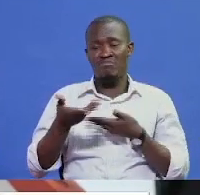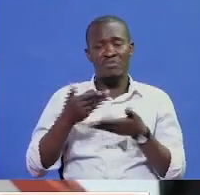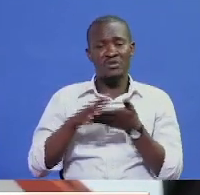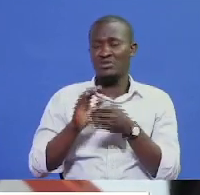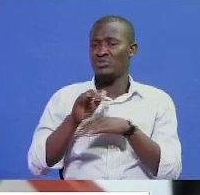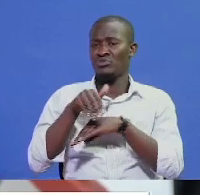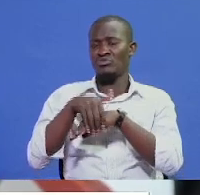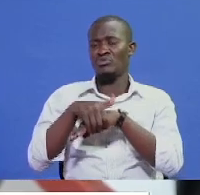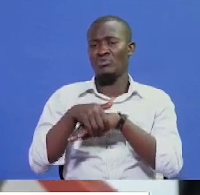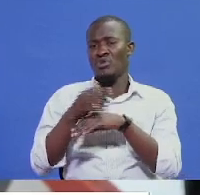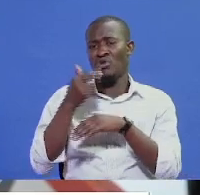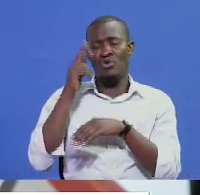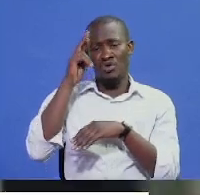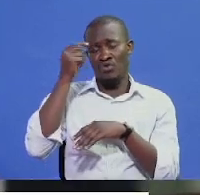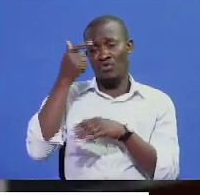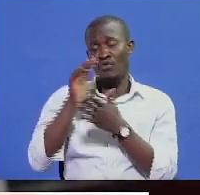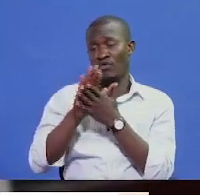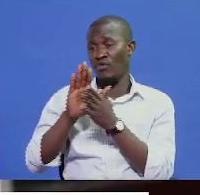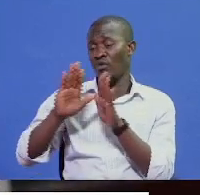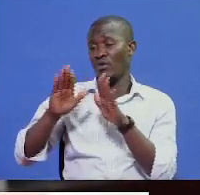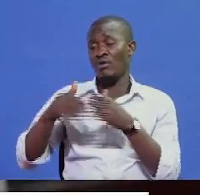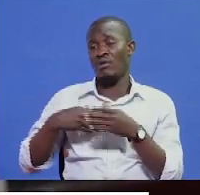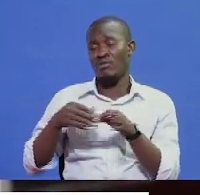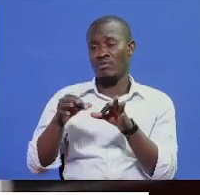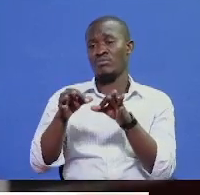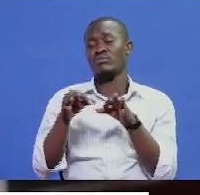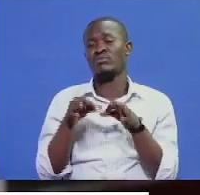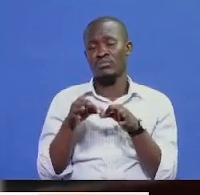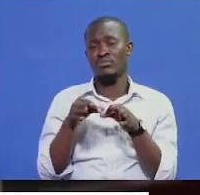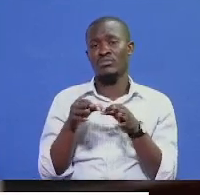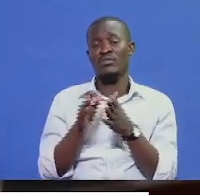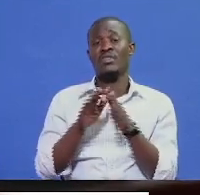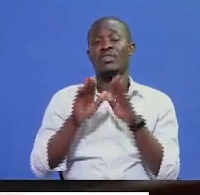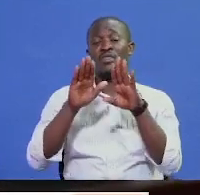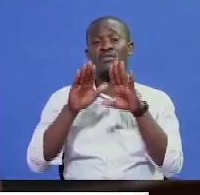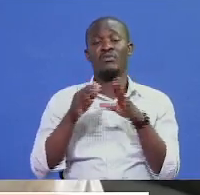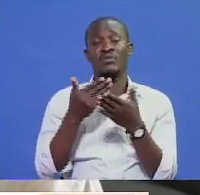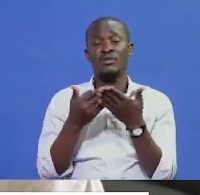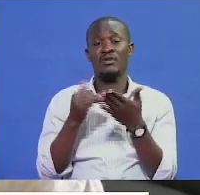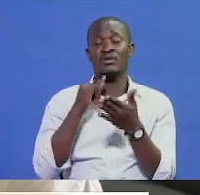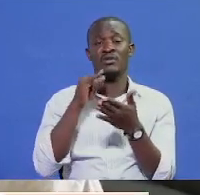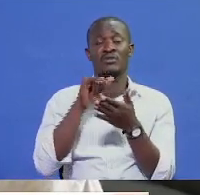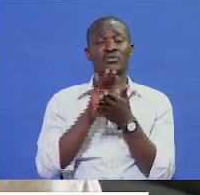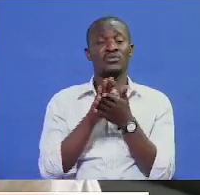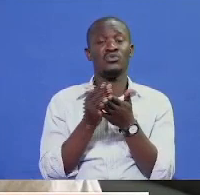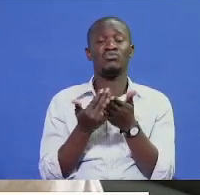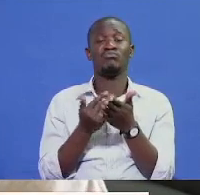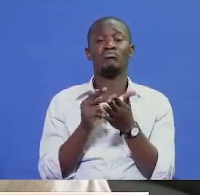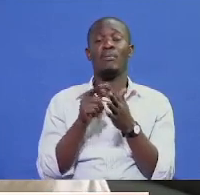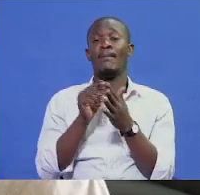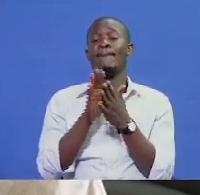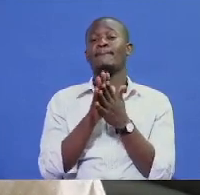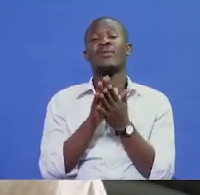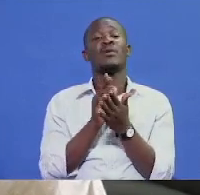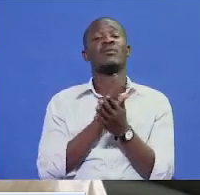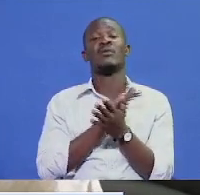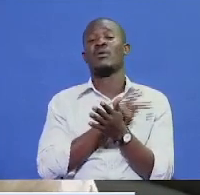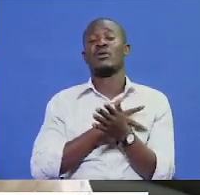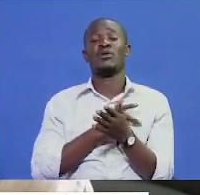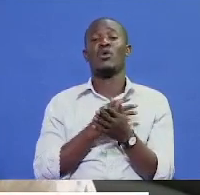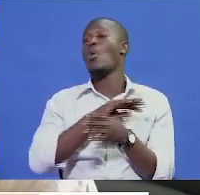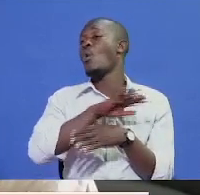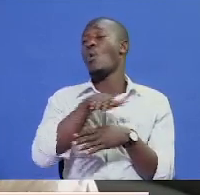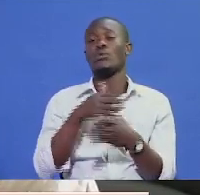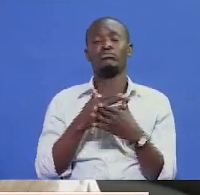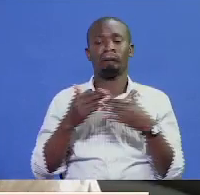kwa sababu ya hali yao ya kifedha. The important thing is to be kind. And we are all humans,